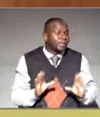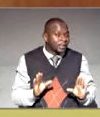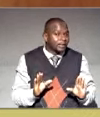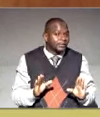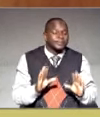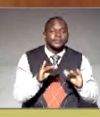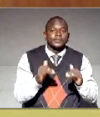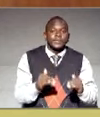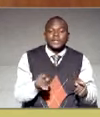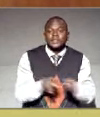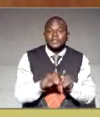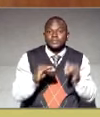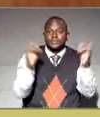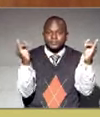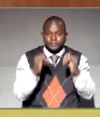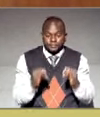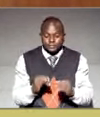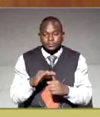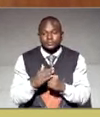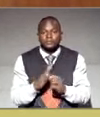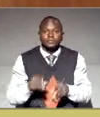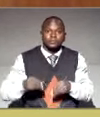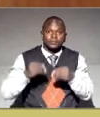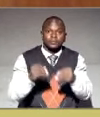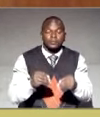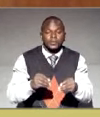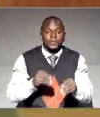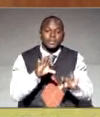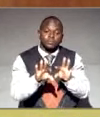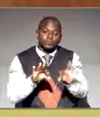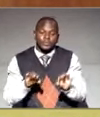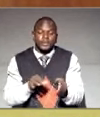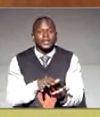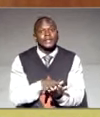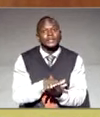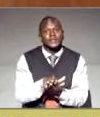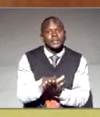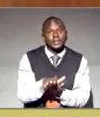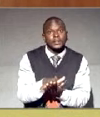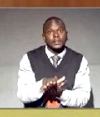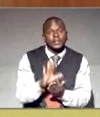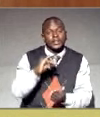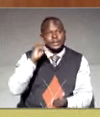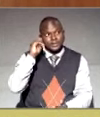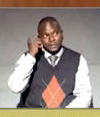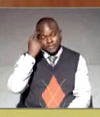We were instructed to make adequate provision for classified expenditure as a